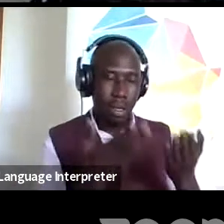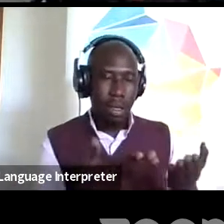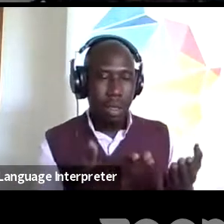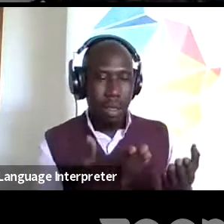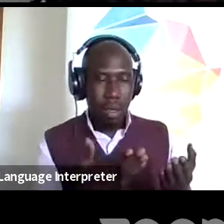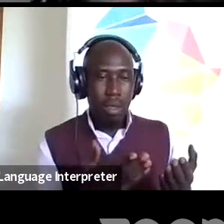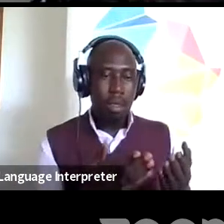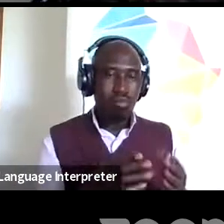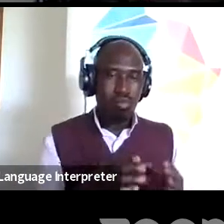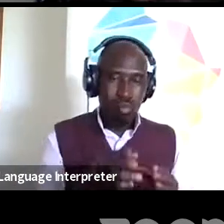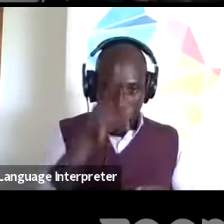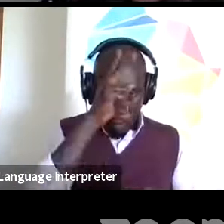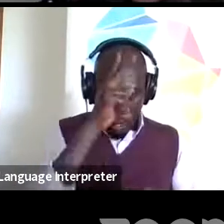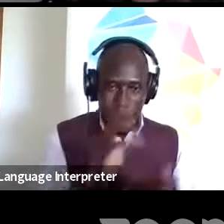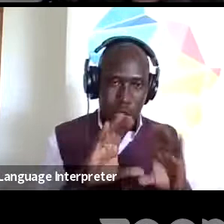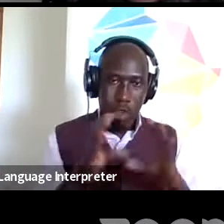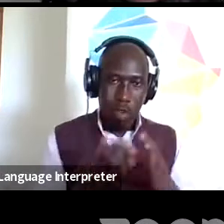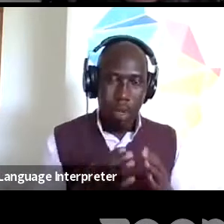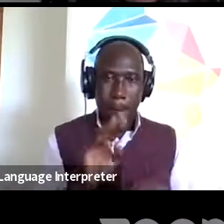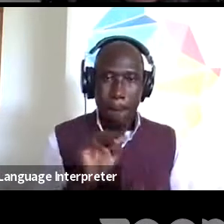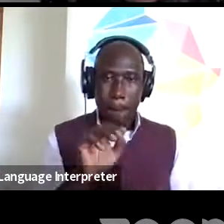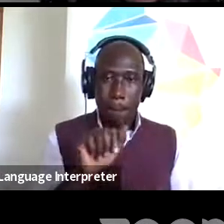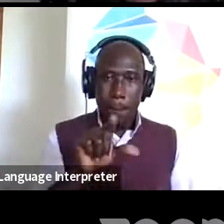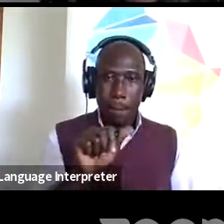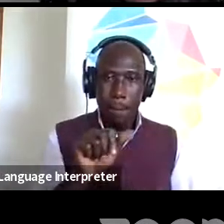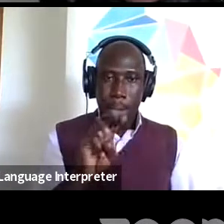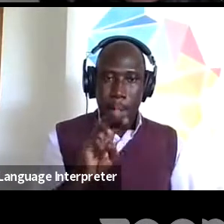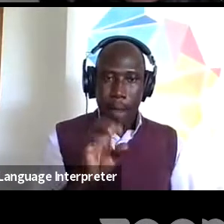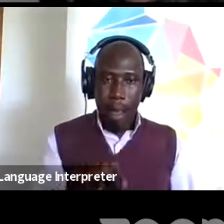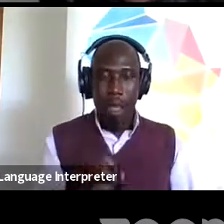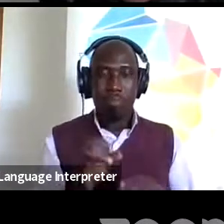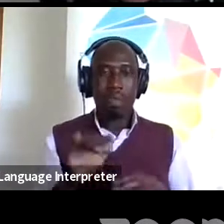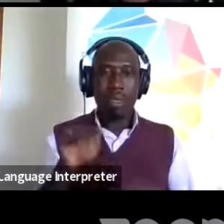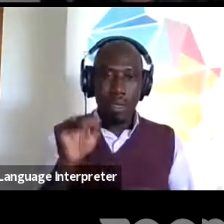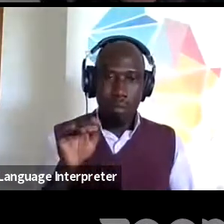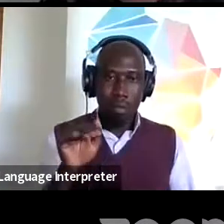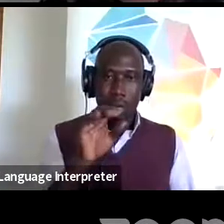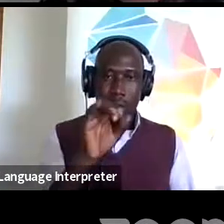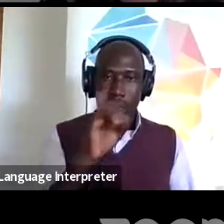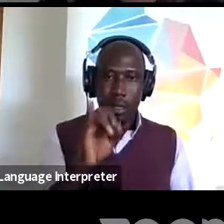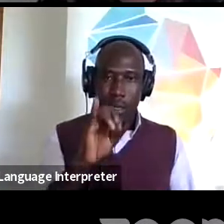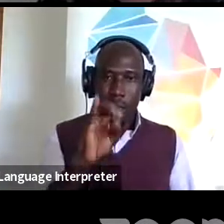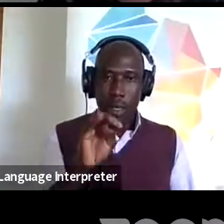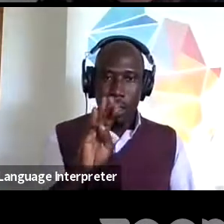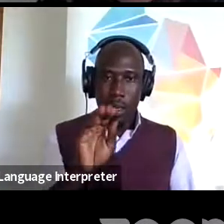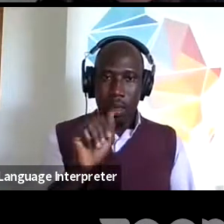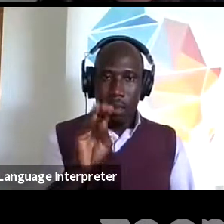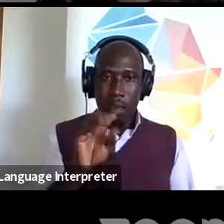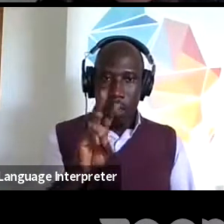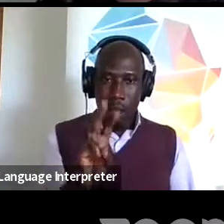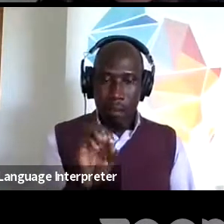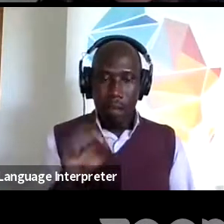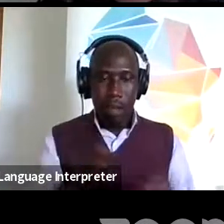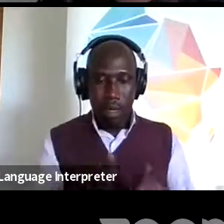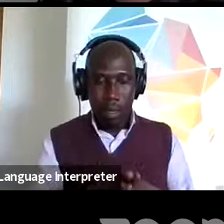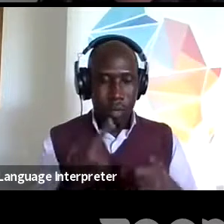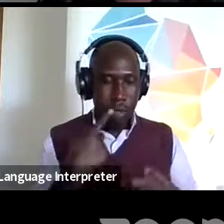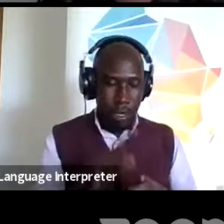rural communities in Malawi as well and in Zimbabwe. And also we've noted that mobile network operators